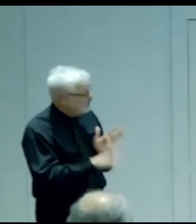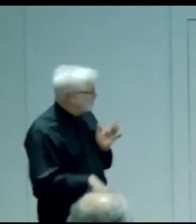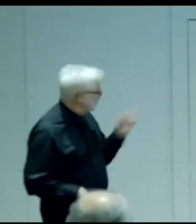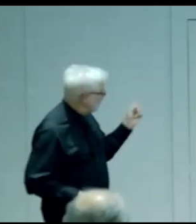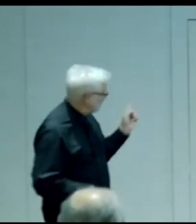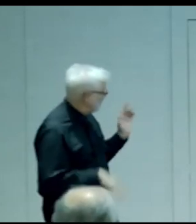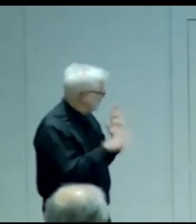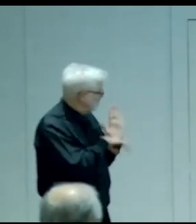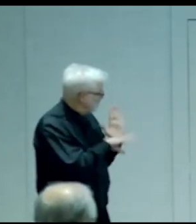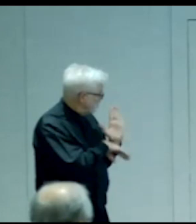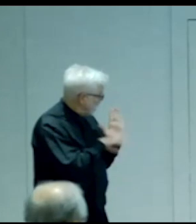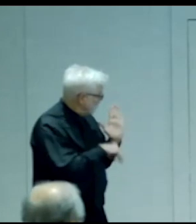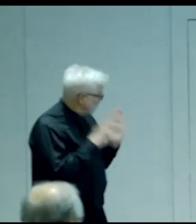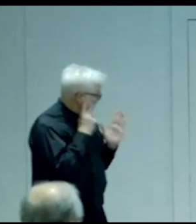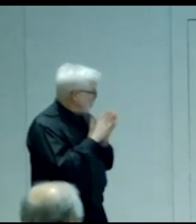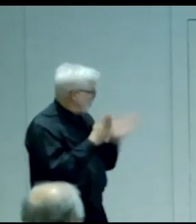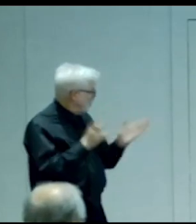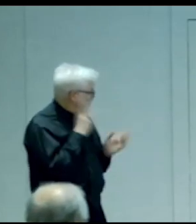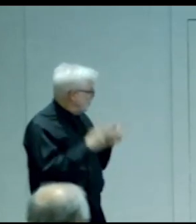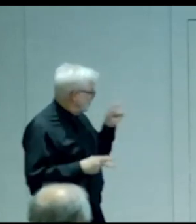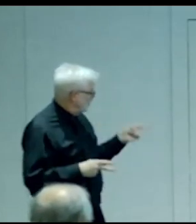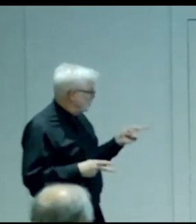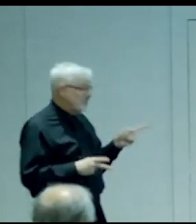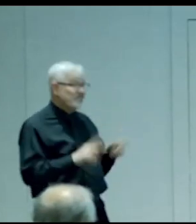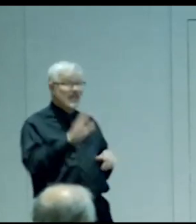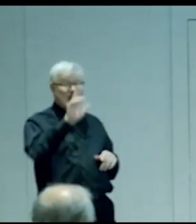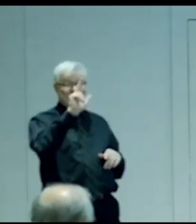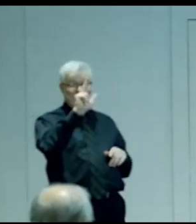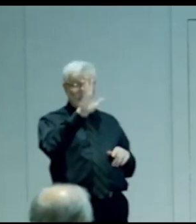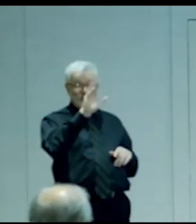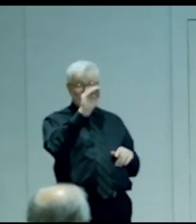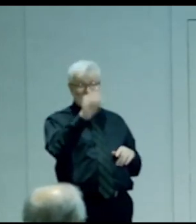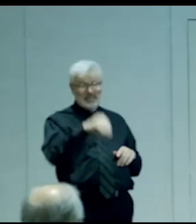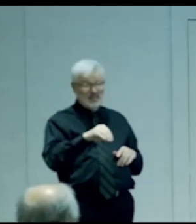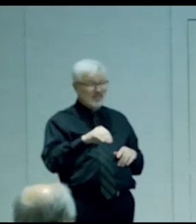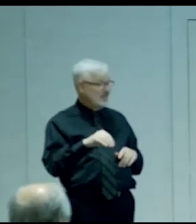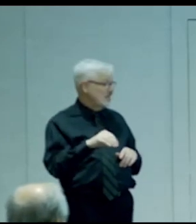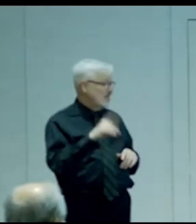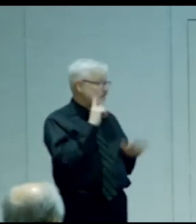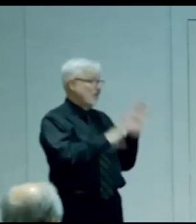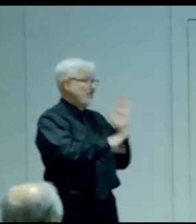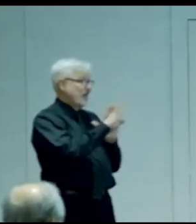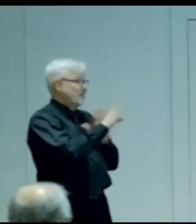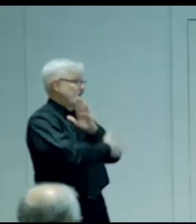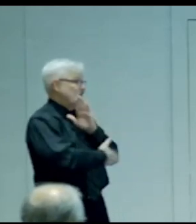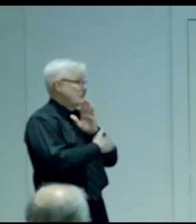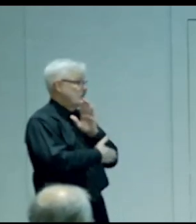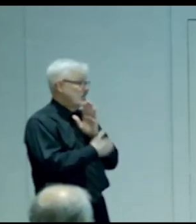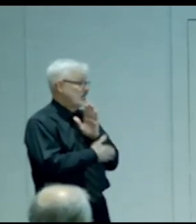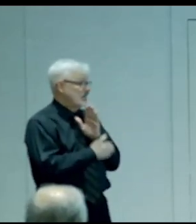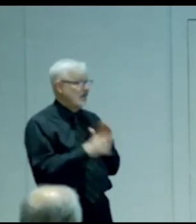you an overview, you can see that it's 35% for developed countries on average, but